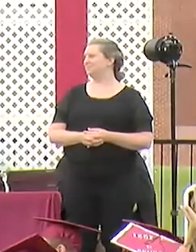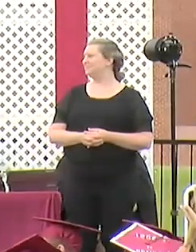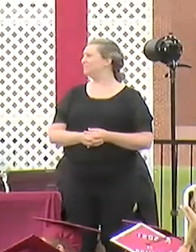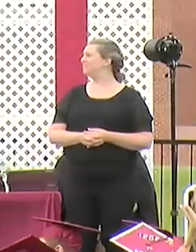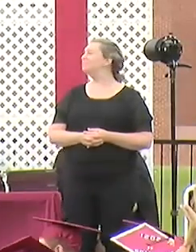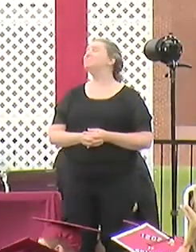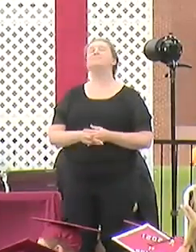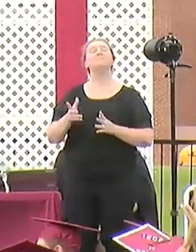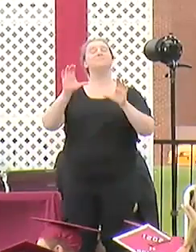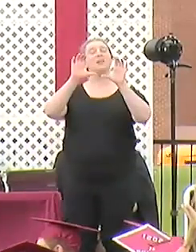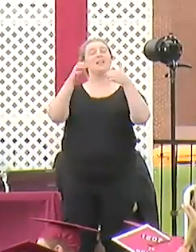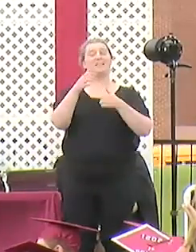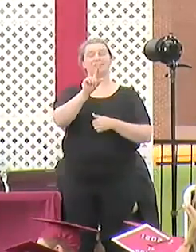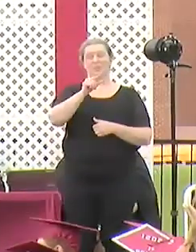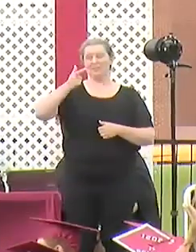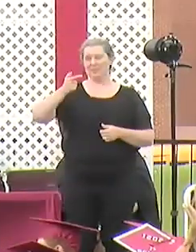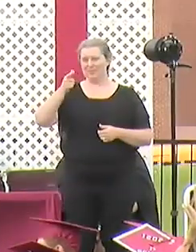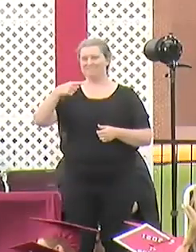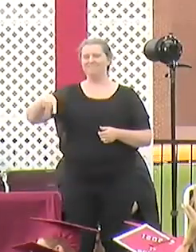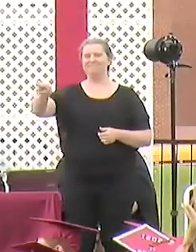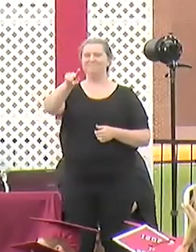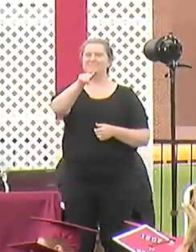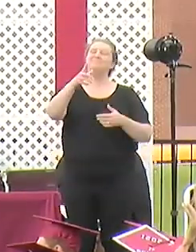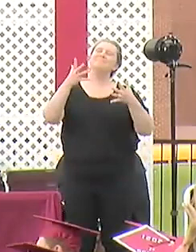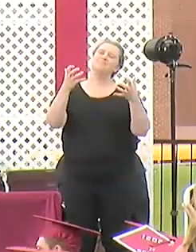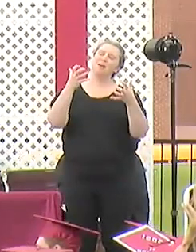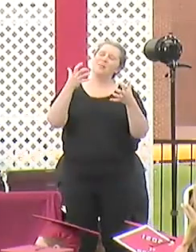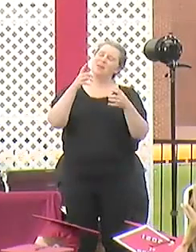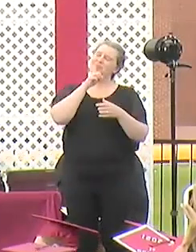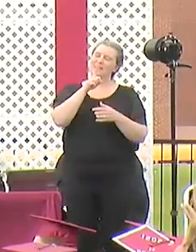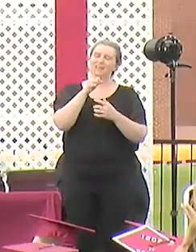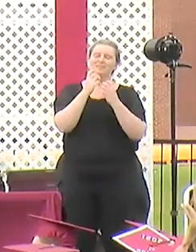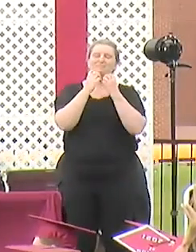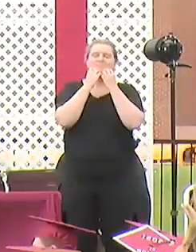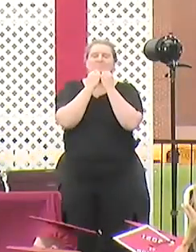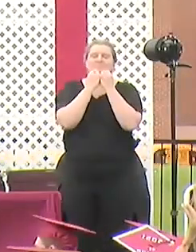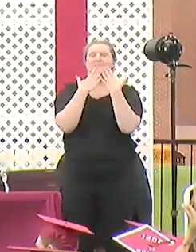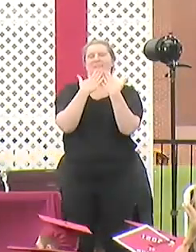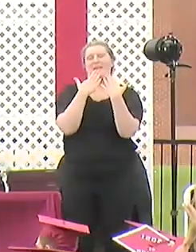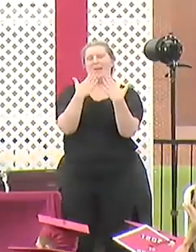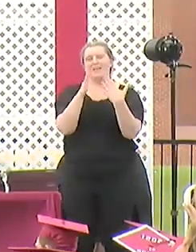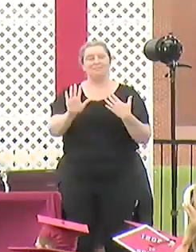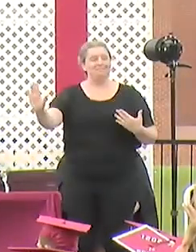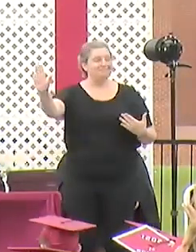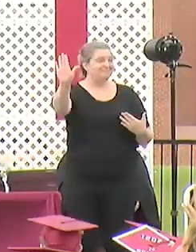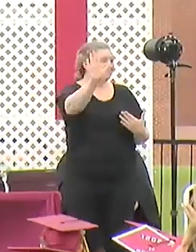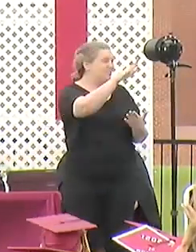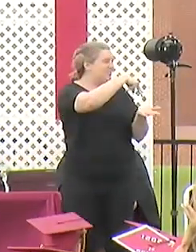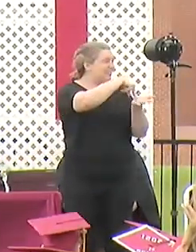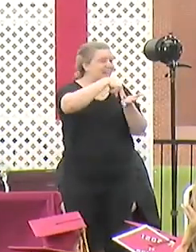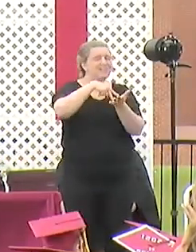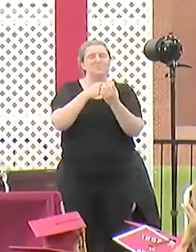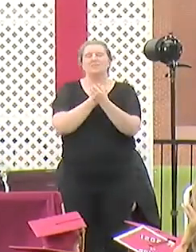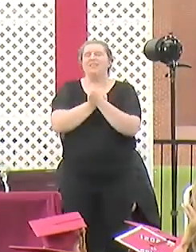On behalf of the class of 2021, I would like to extend a sincere thank you to all of the parents and guardians whose love